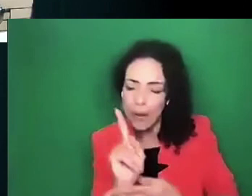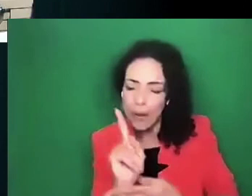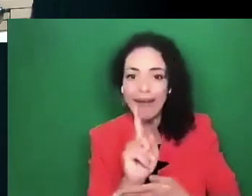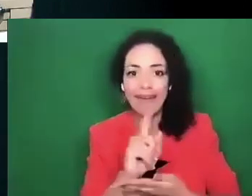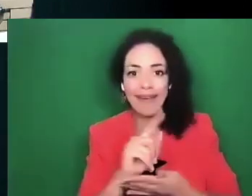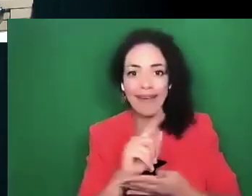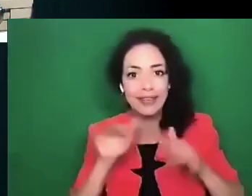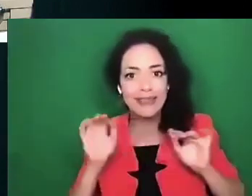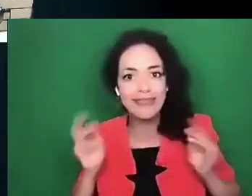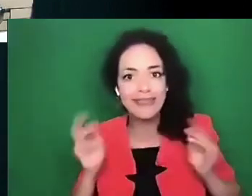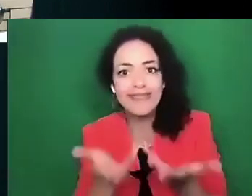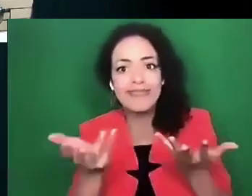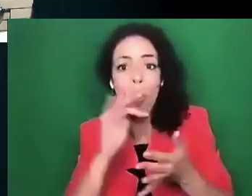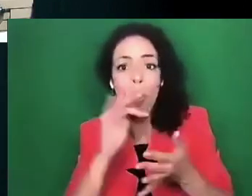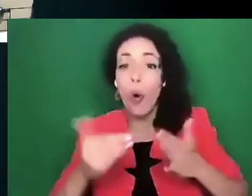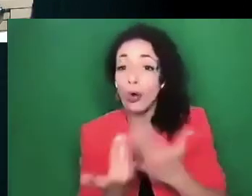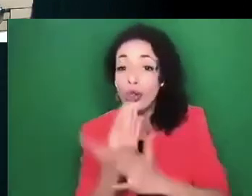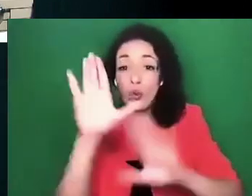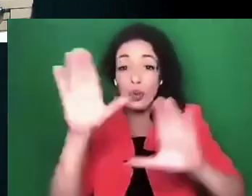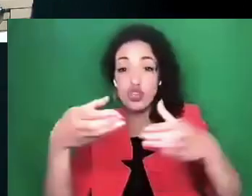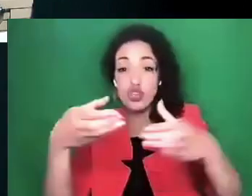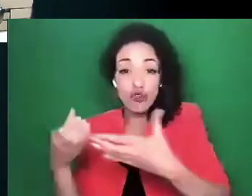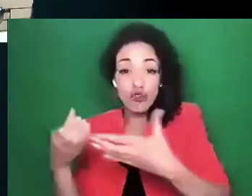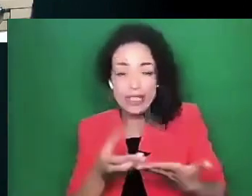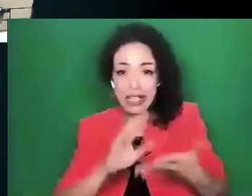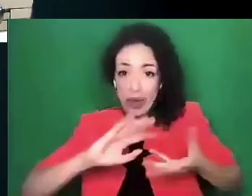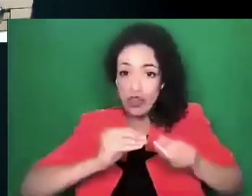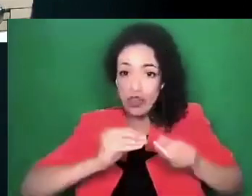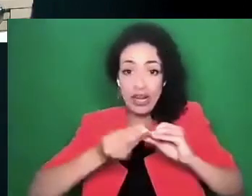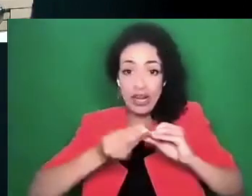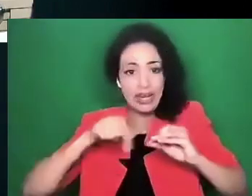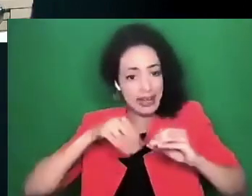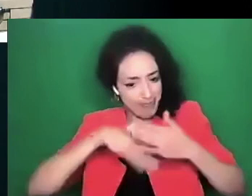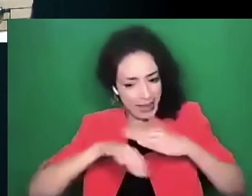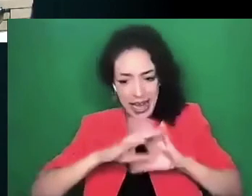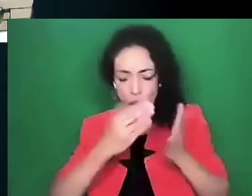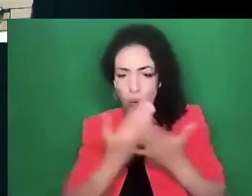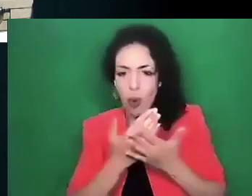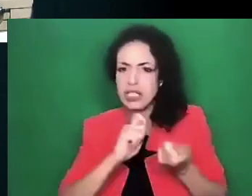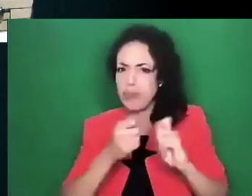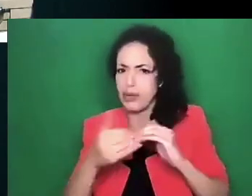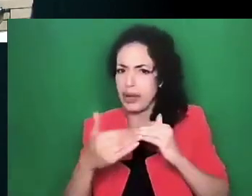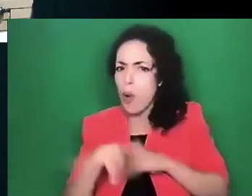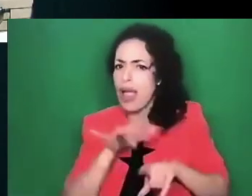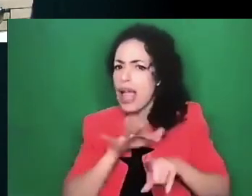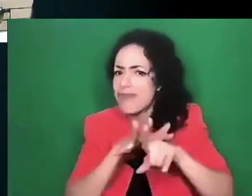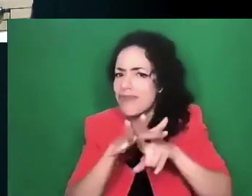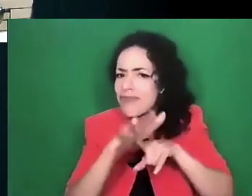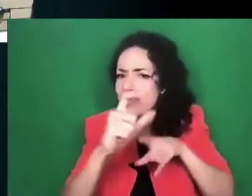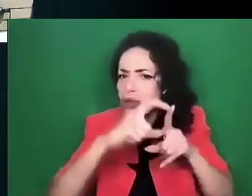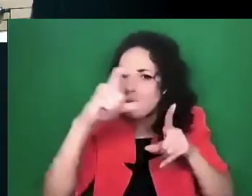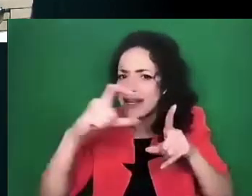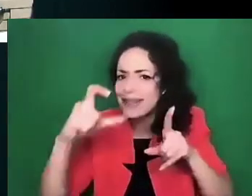that is becoming more and more digitally mediated. I'd like them to be so more curious. In general, I